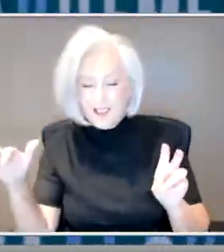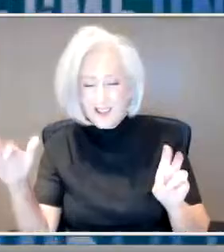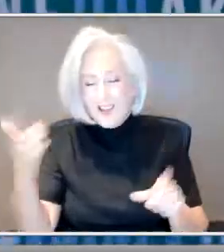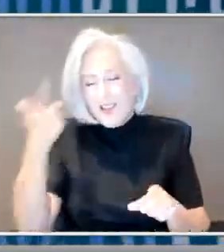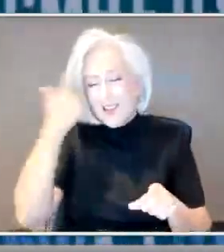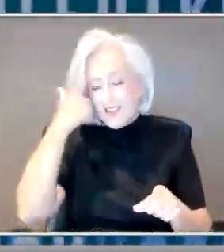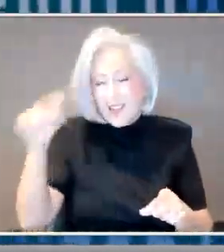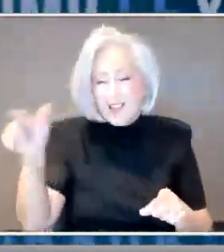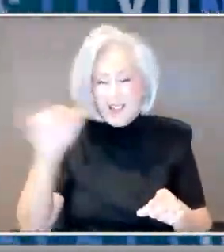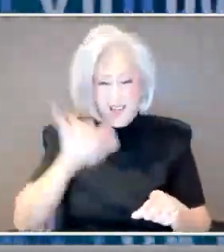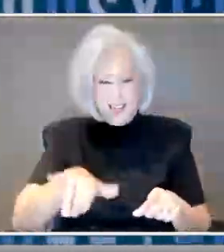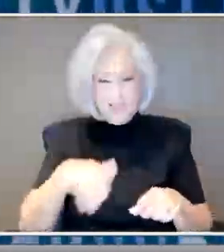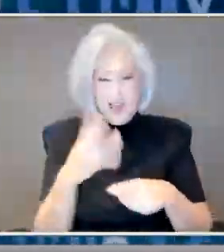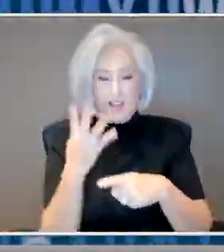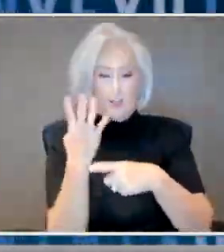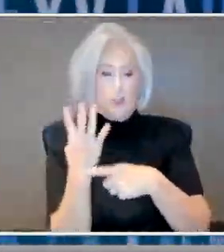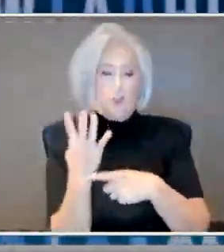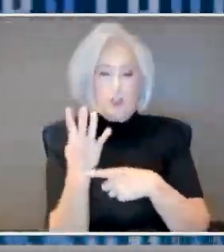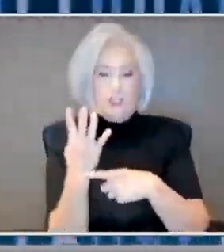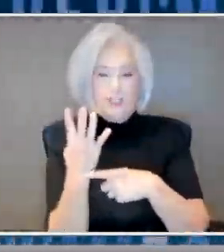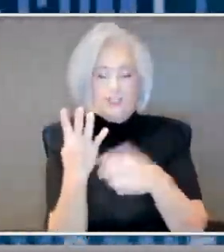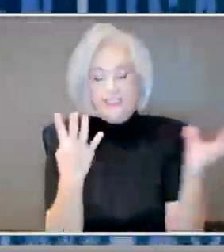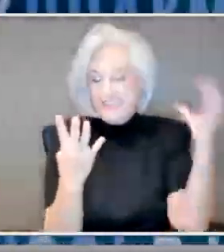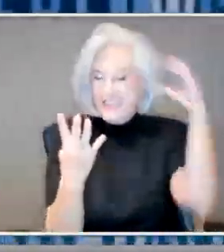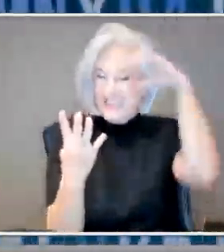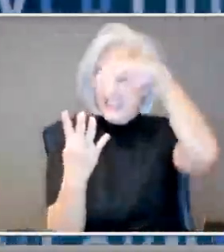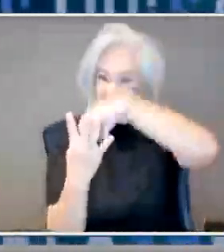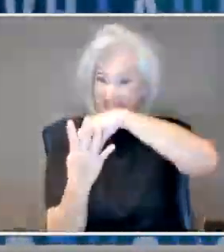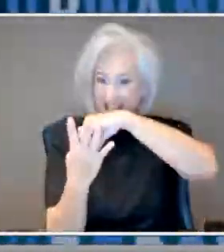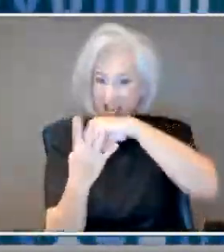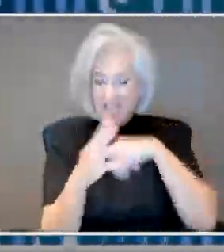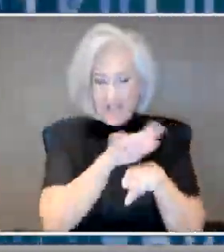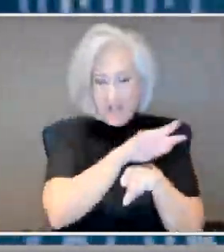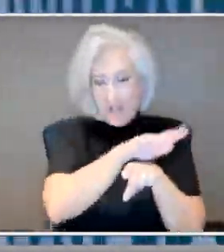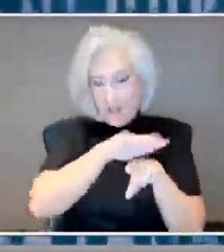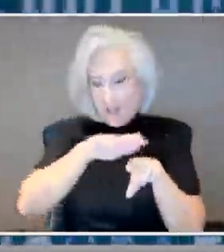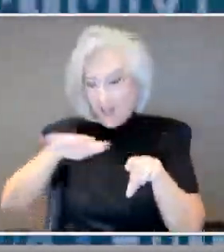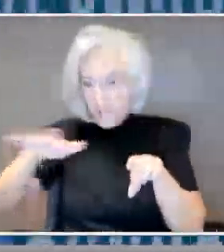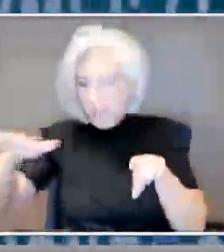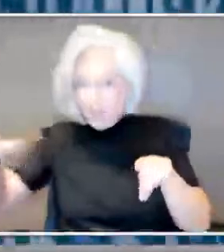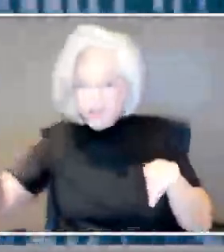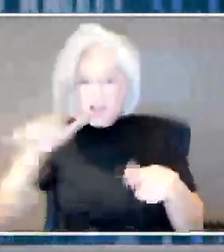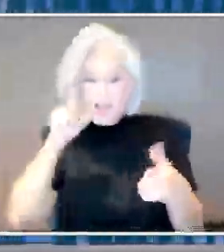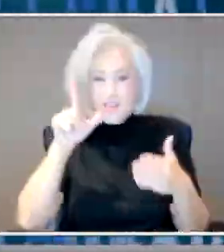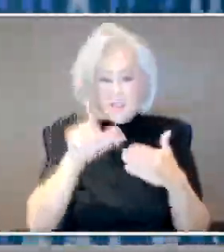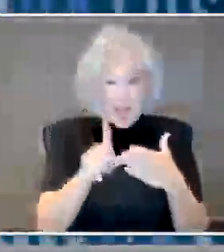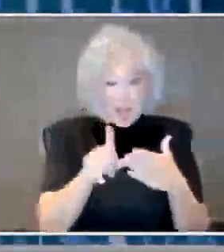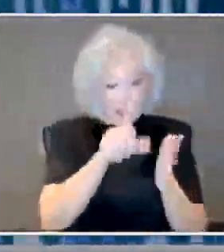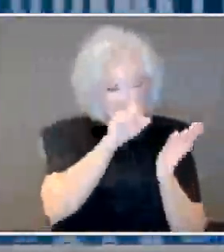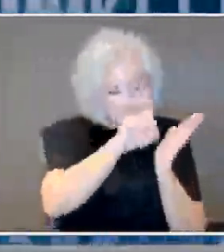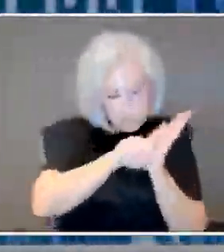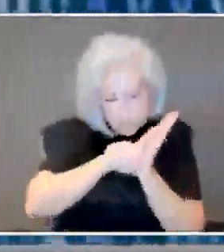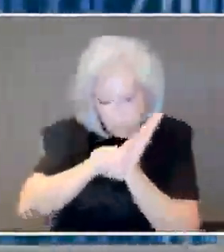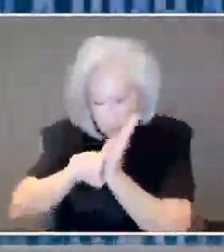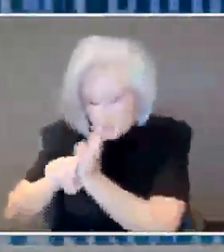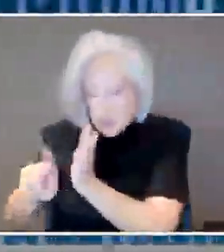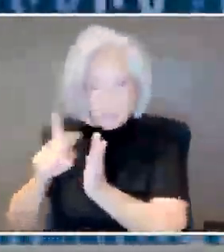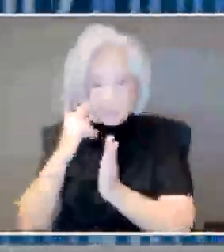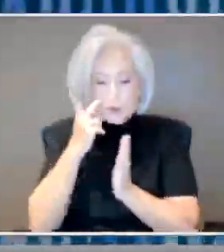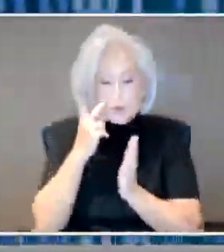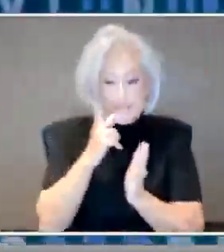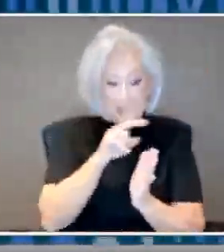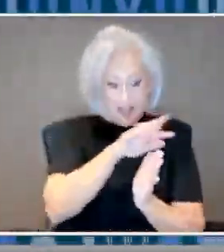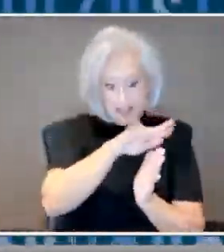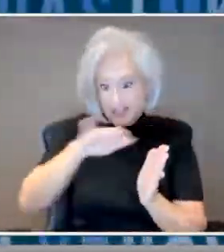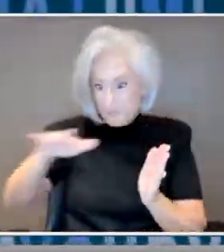of letters inside. What they do is they check every letter to see if there are any changes in the spelling of this gene, and that causes